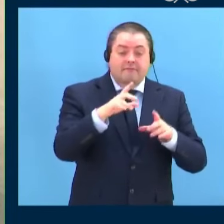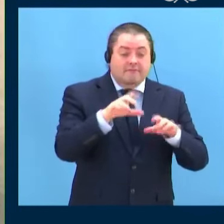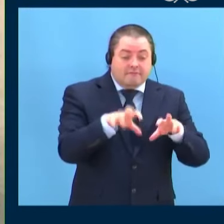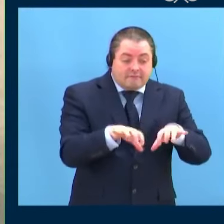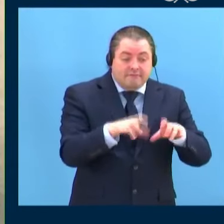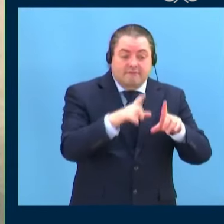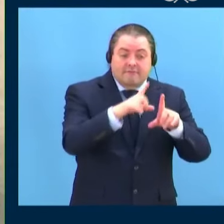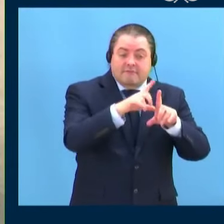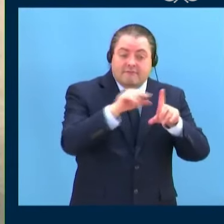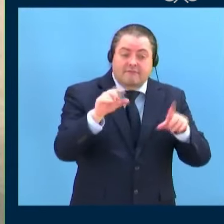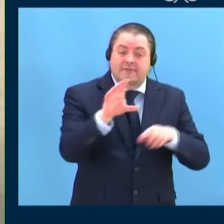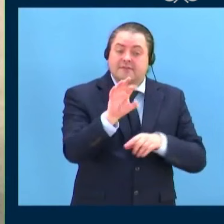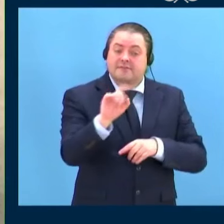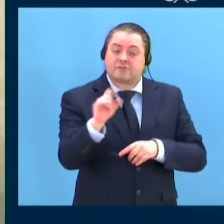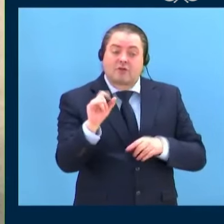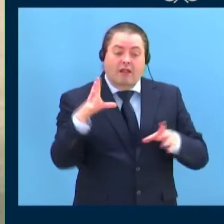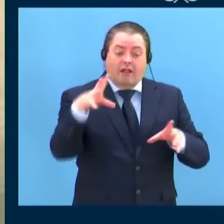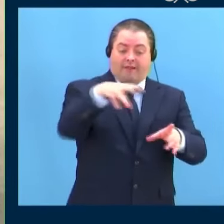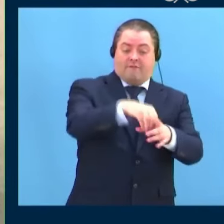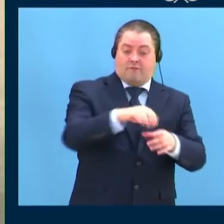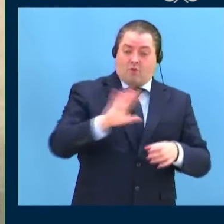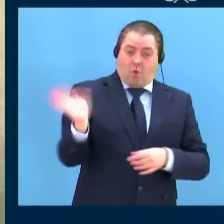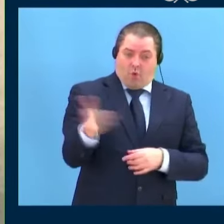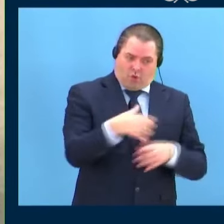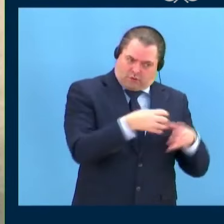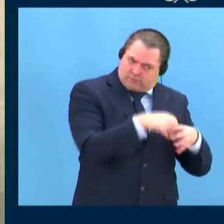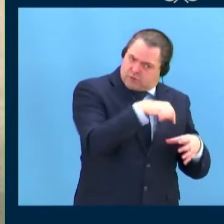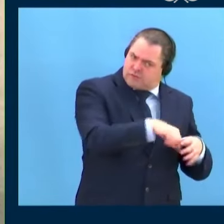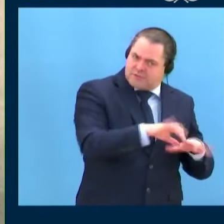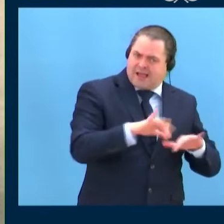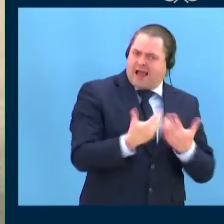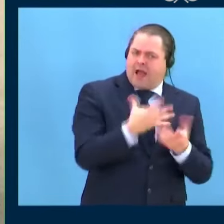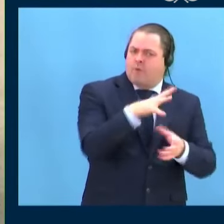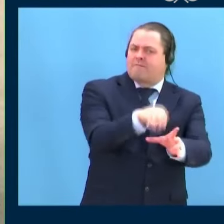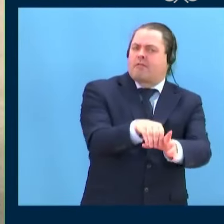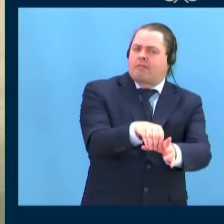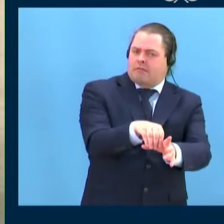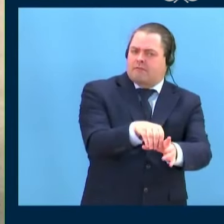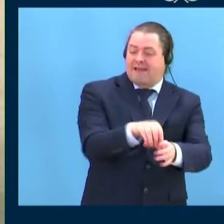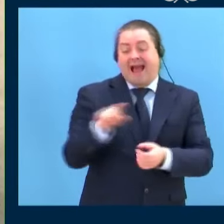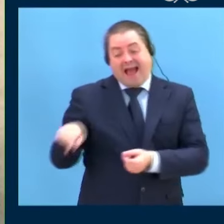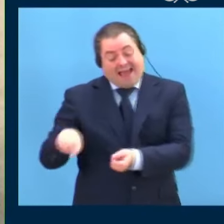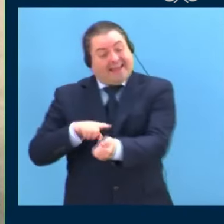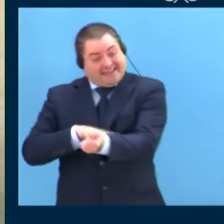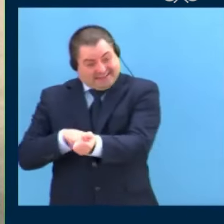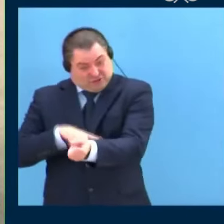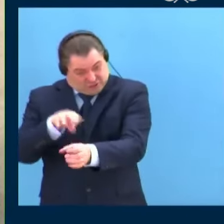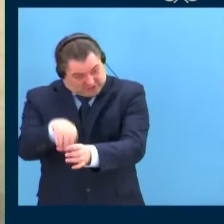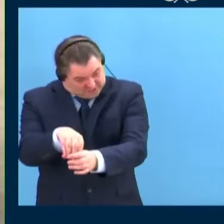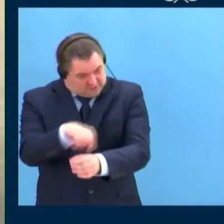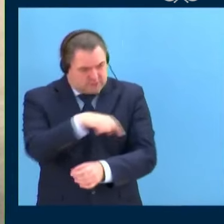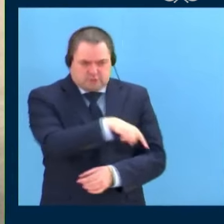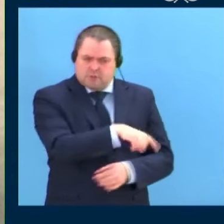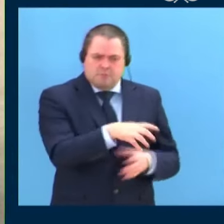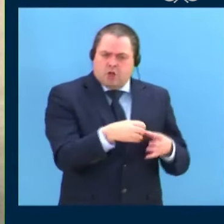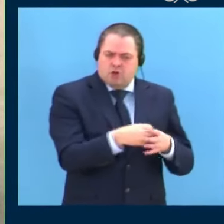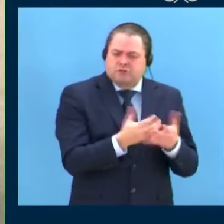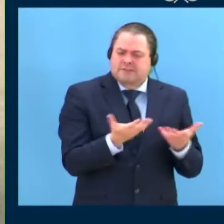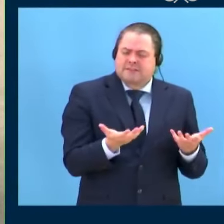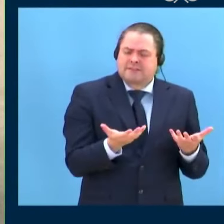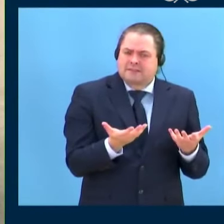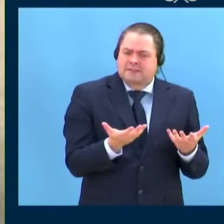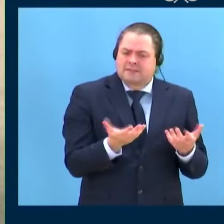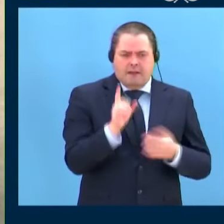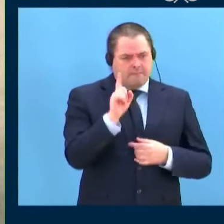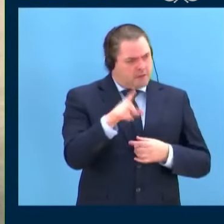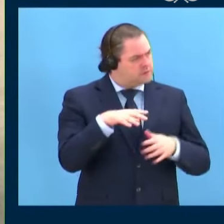specifically mentions many groups, including Indigenous peoples, but not minorities. Yet digital inclusion is vital for